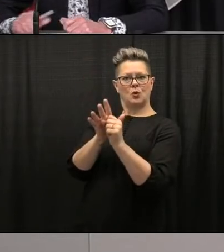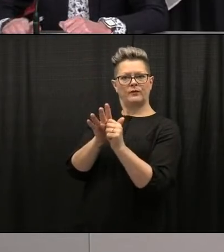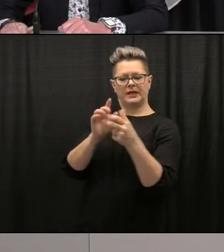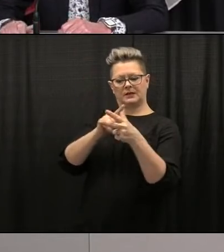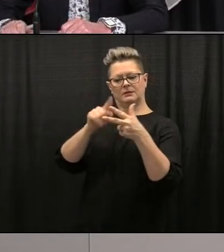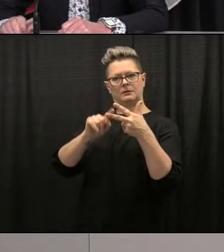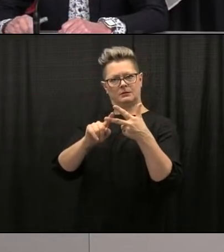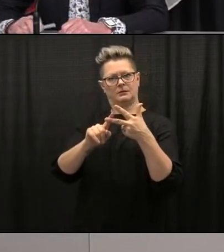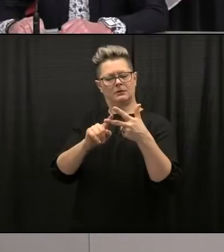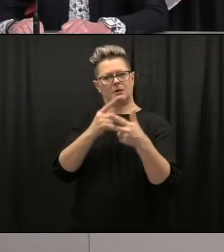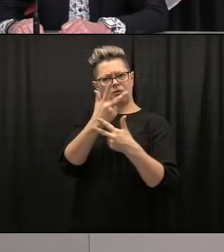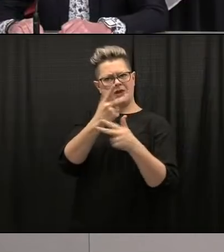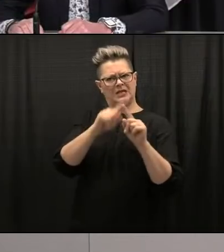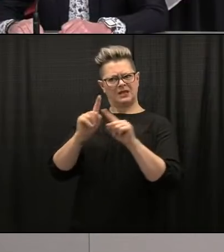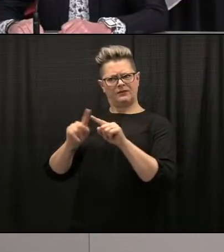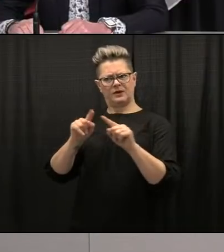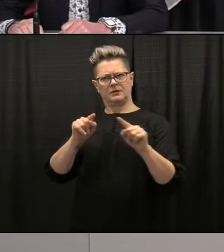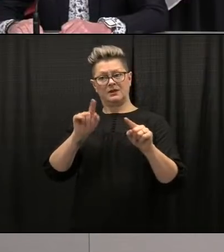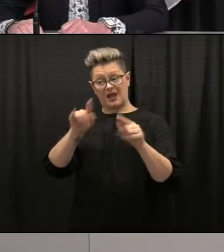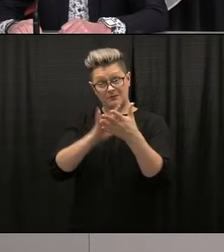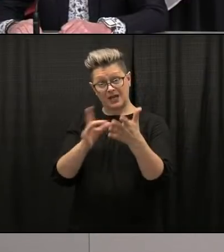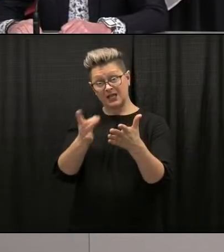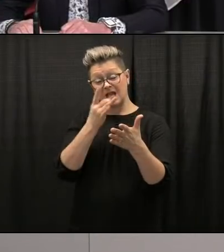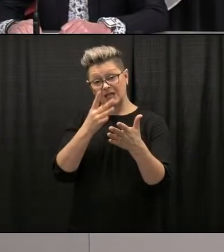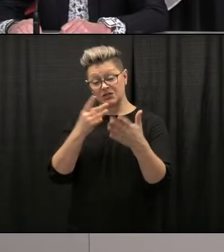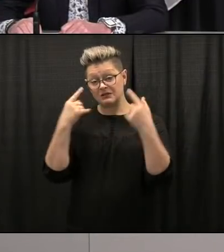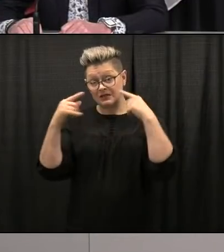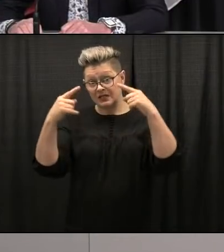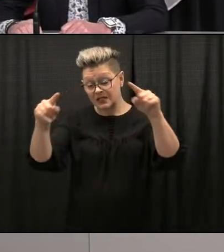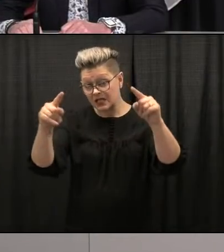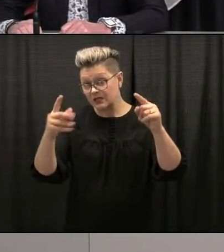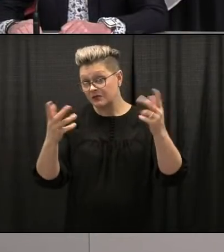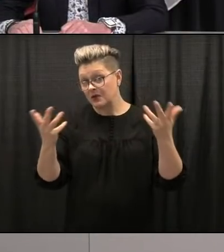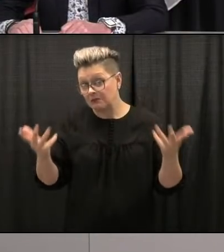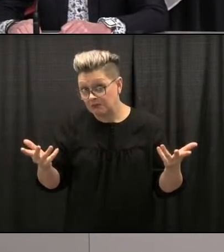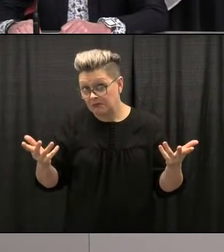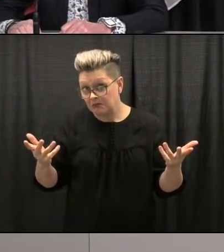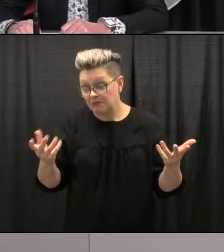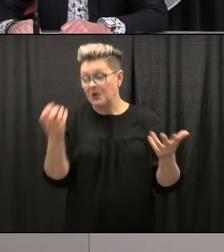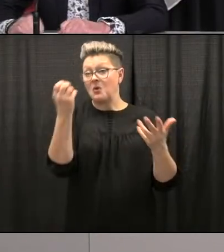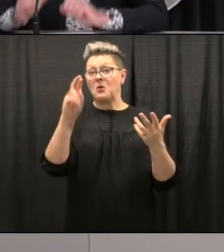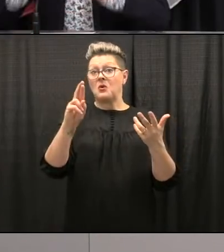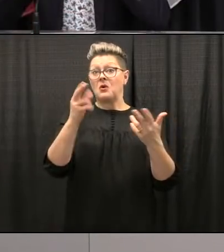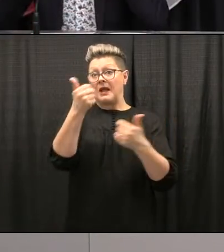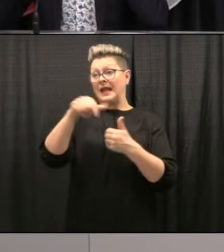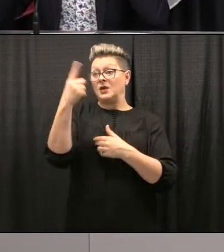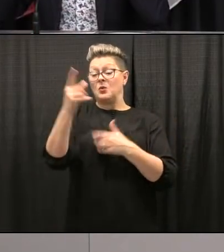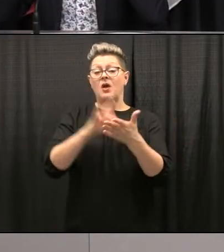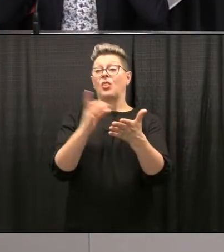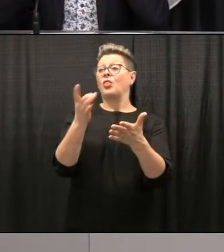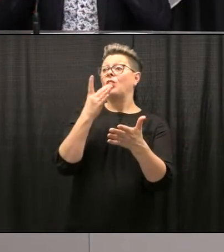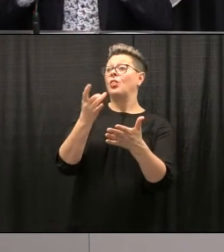those? Is the treatment doing what we want it to do? And have there been any adverse reactions to